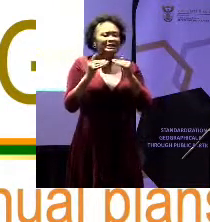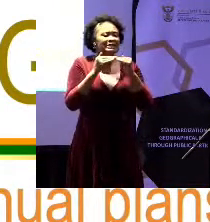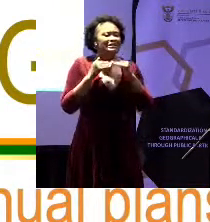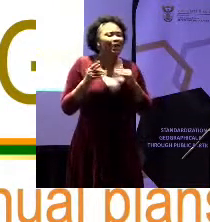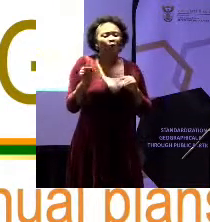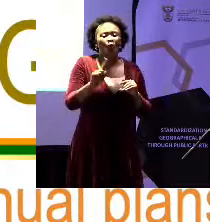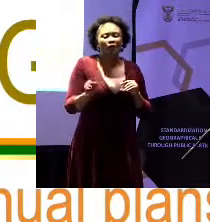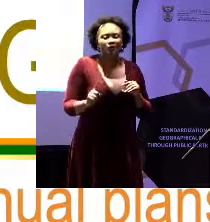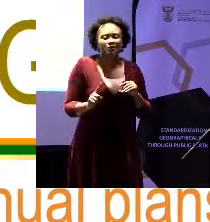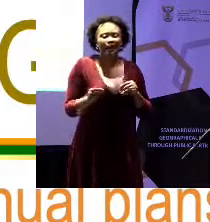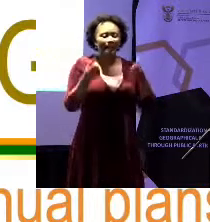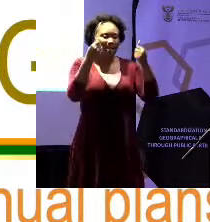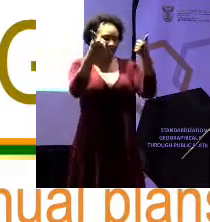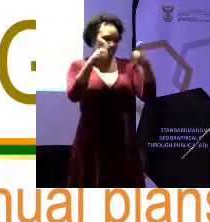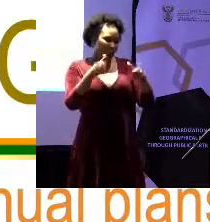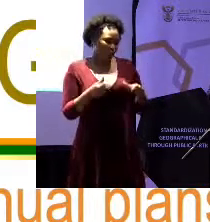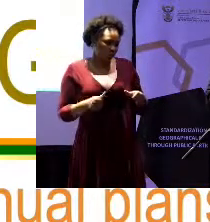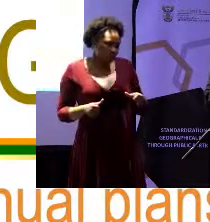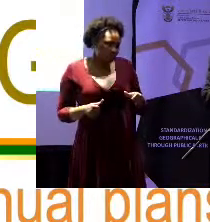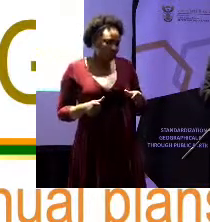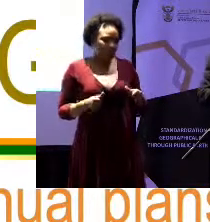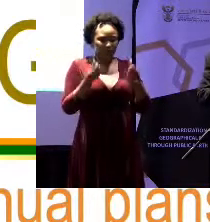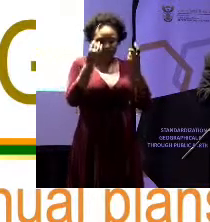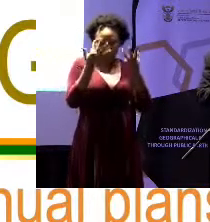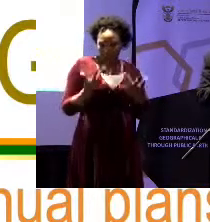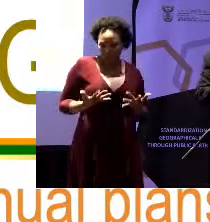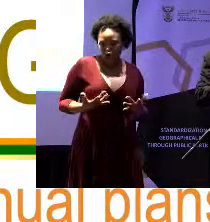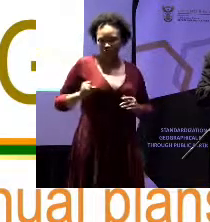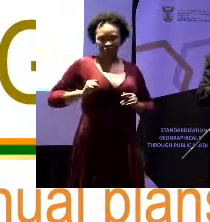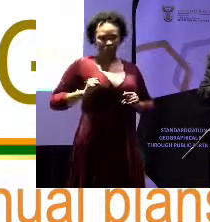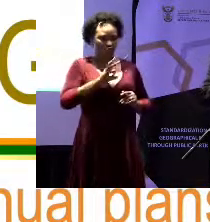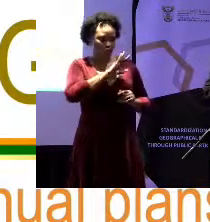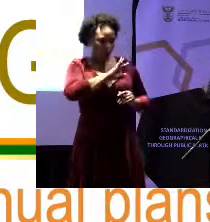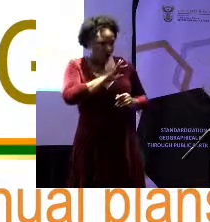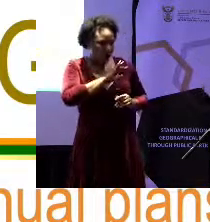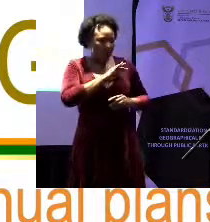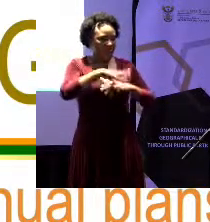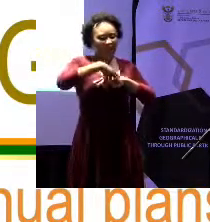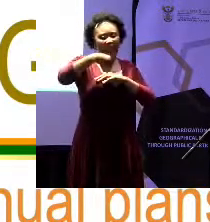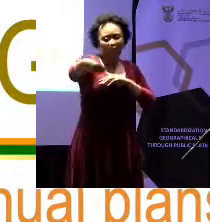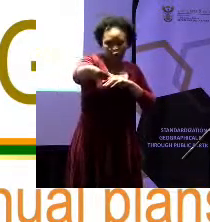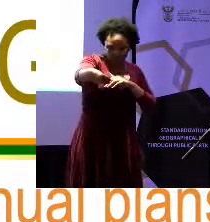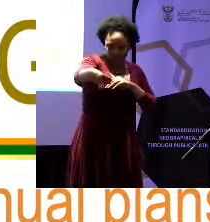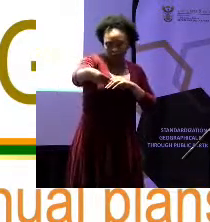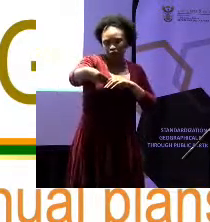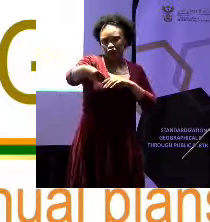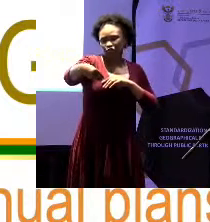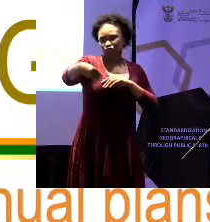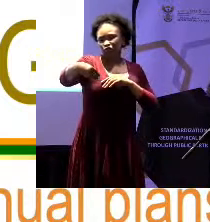It's always around the staffing issue. It's around the outreach to the stakeholders and the